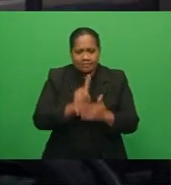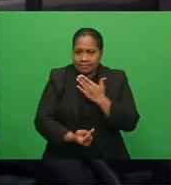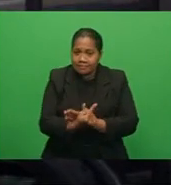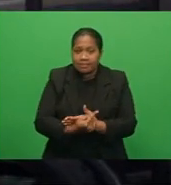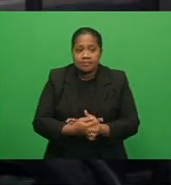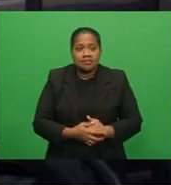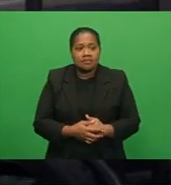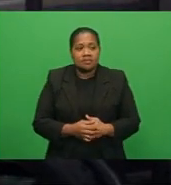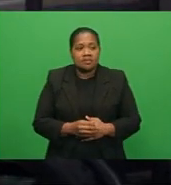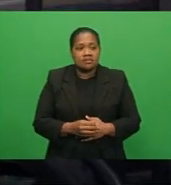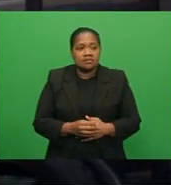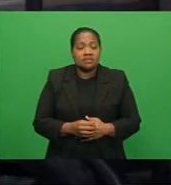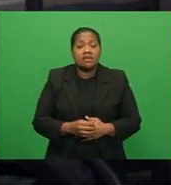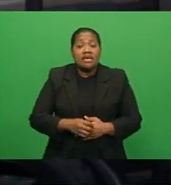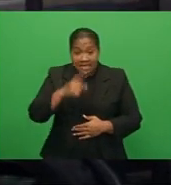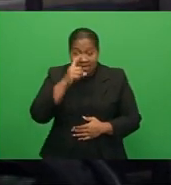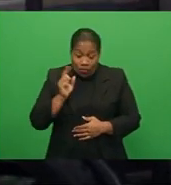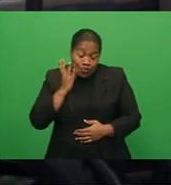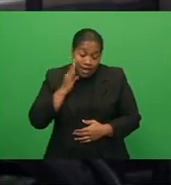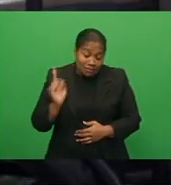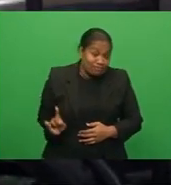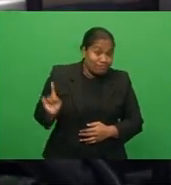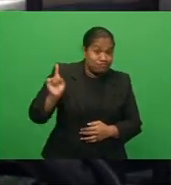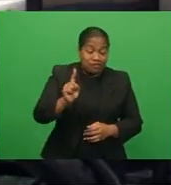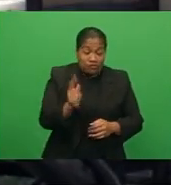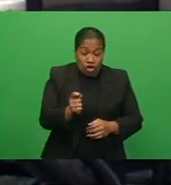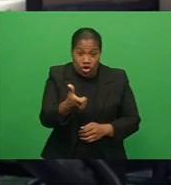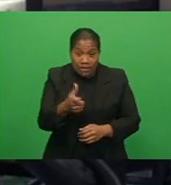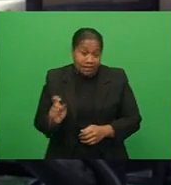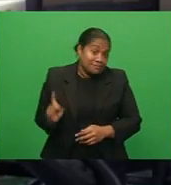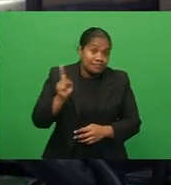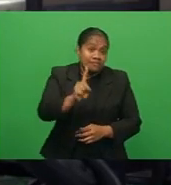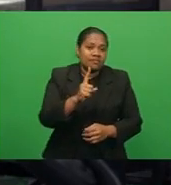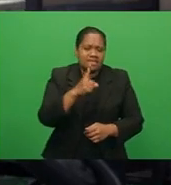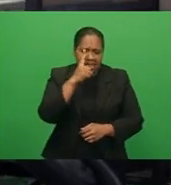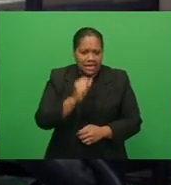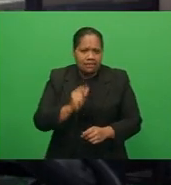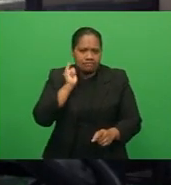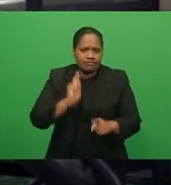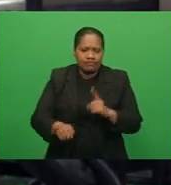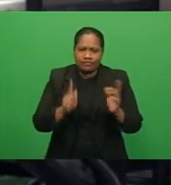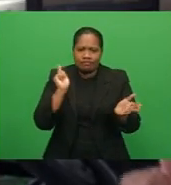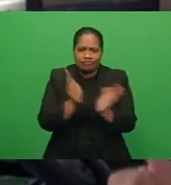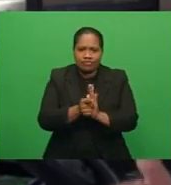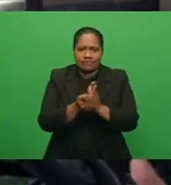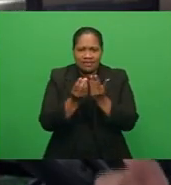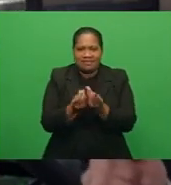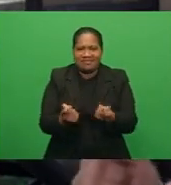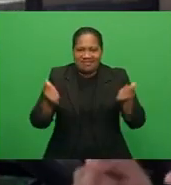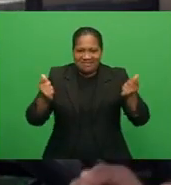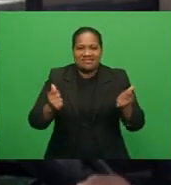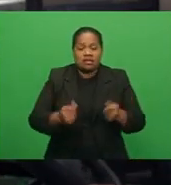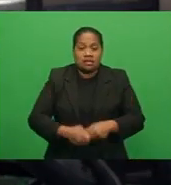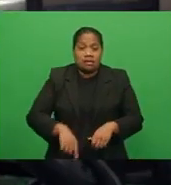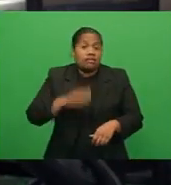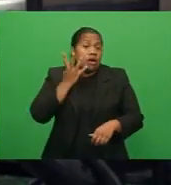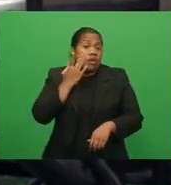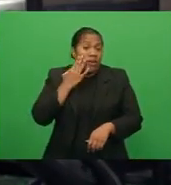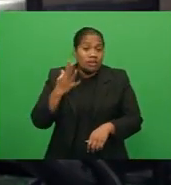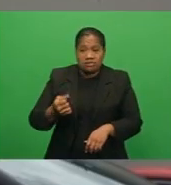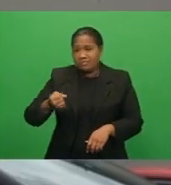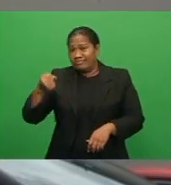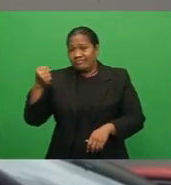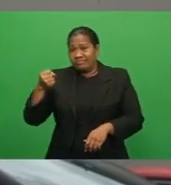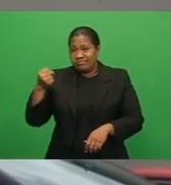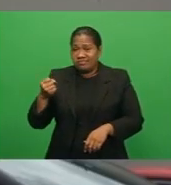better and faster. But the more the late presentation to the hospital, the more the recovery is